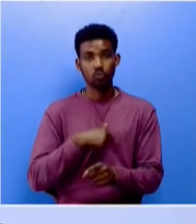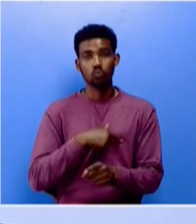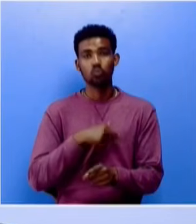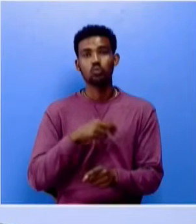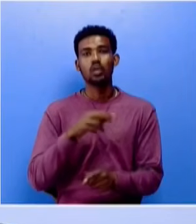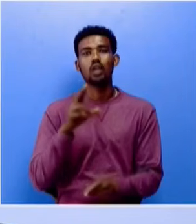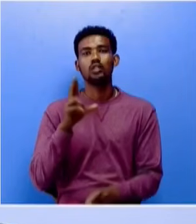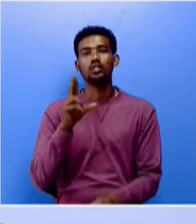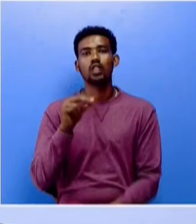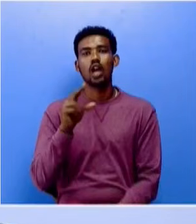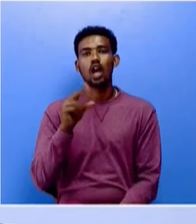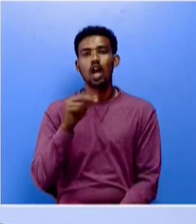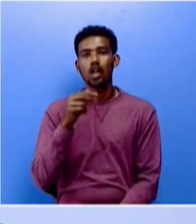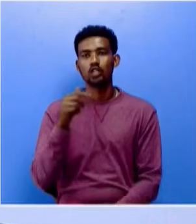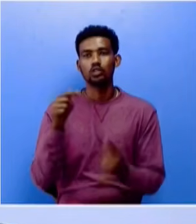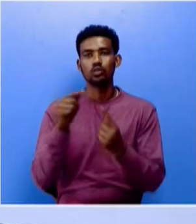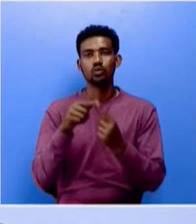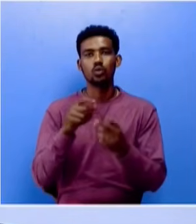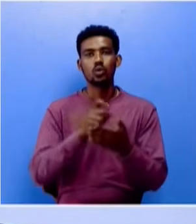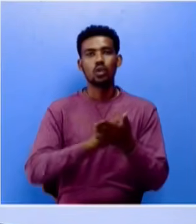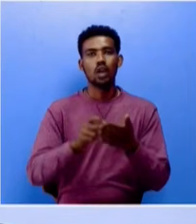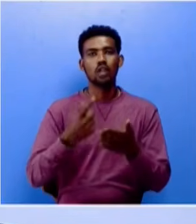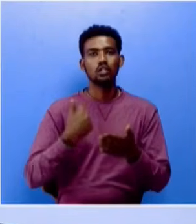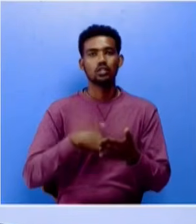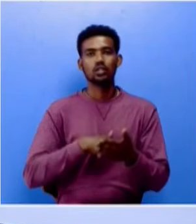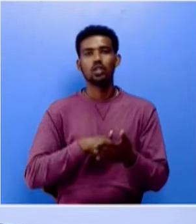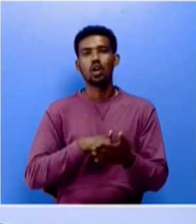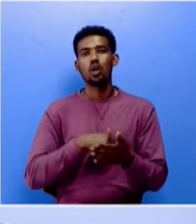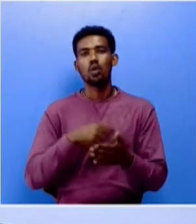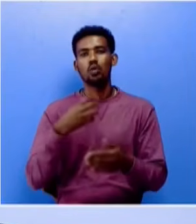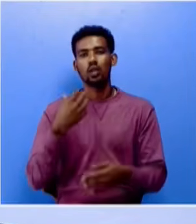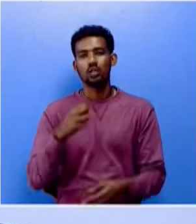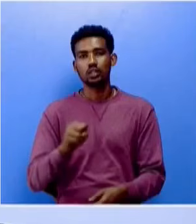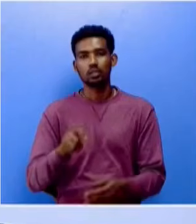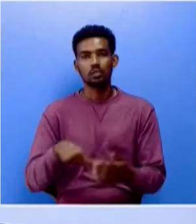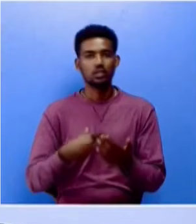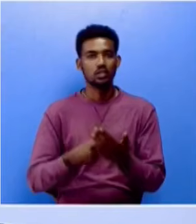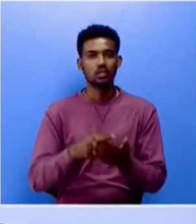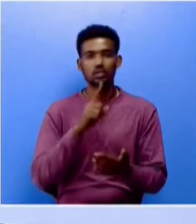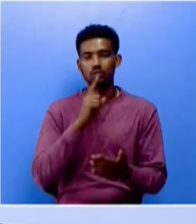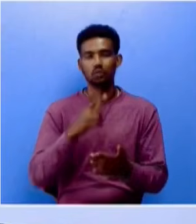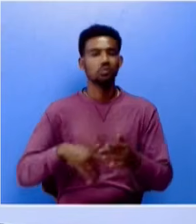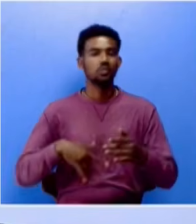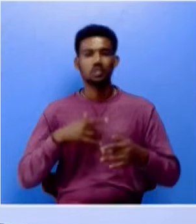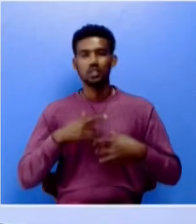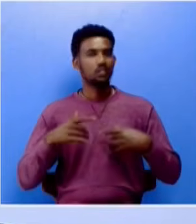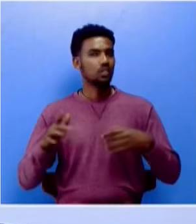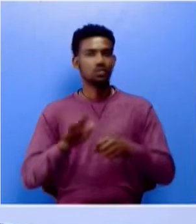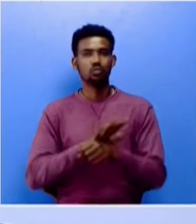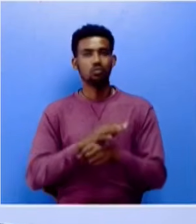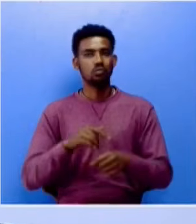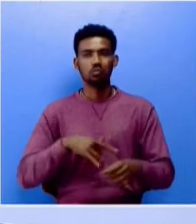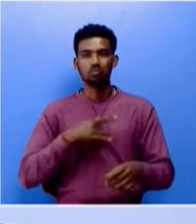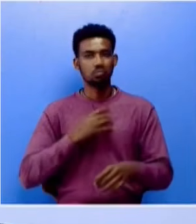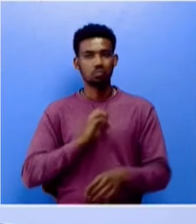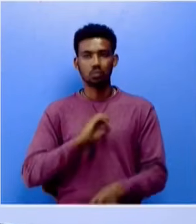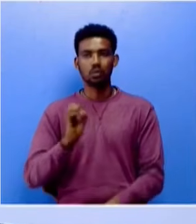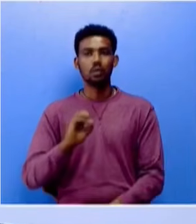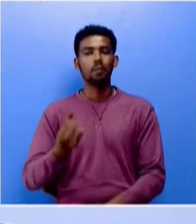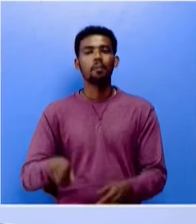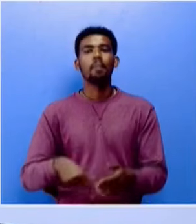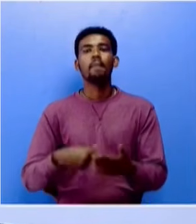not to write our assignment. It's not this much sensible. That's senseless.